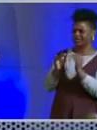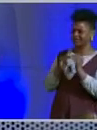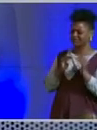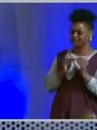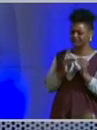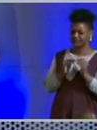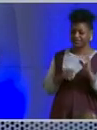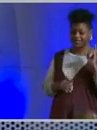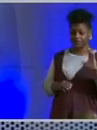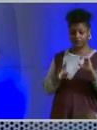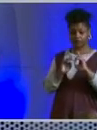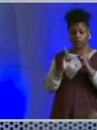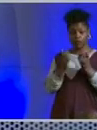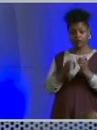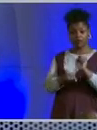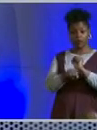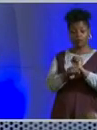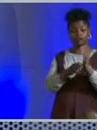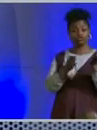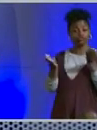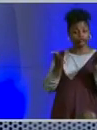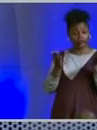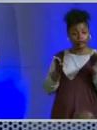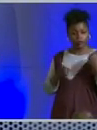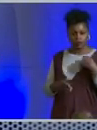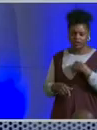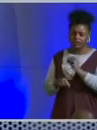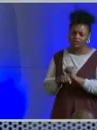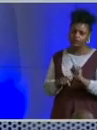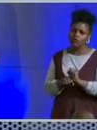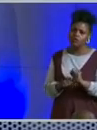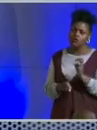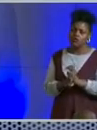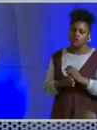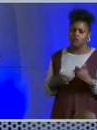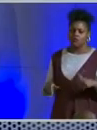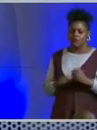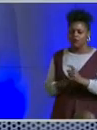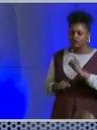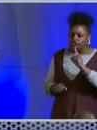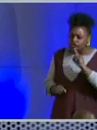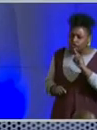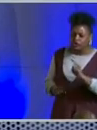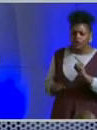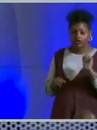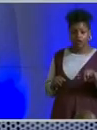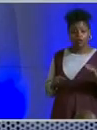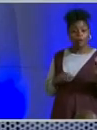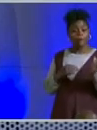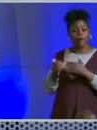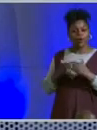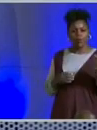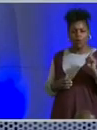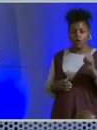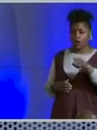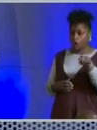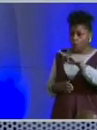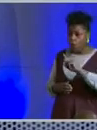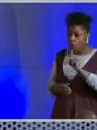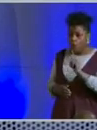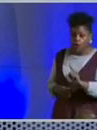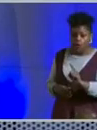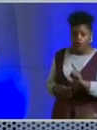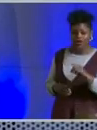of Employment Services, we have worked really, really hard to make sure that no matter where you are